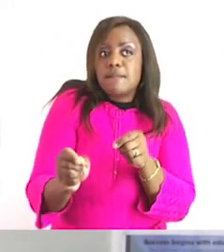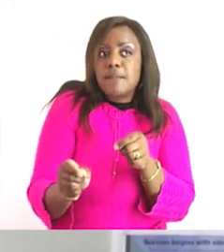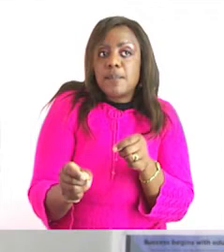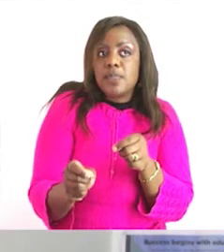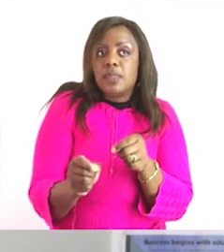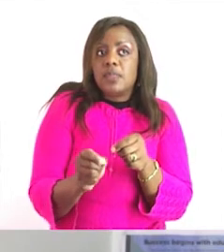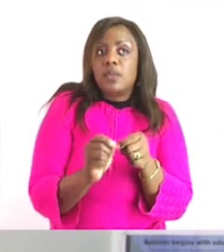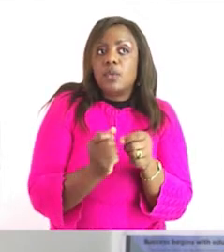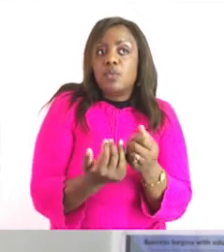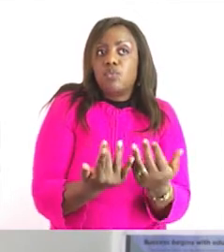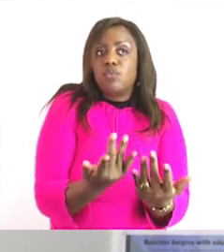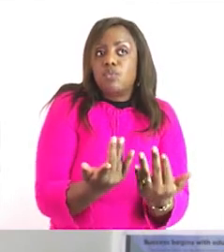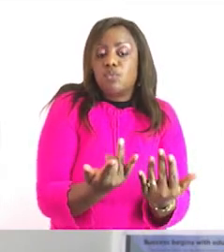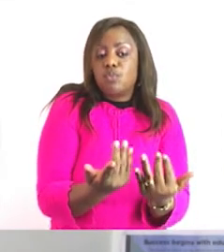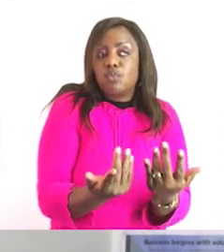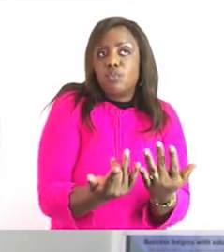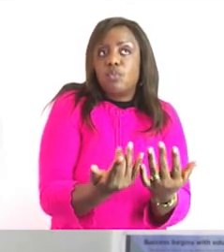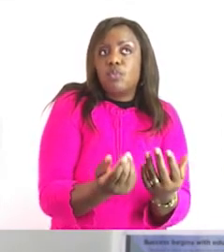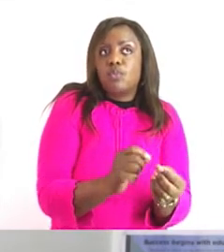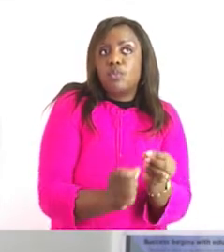lighting here. I need fire.